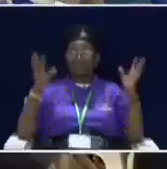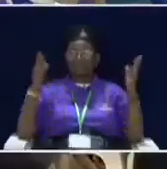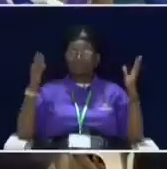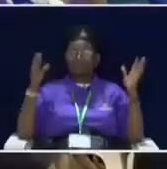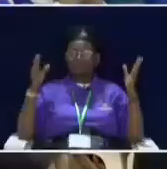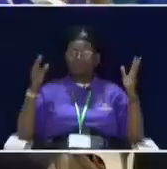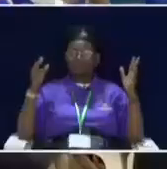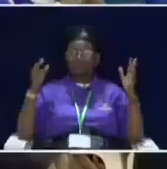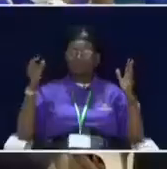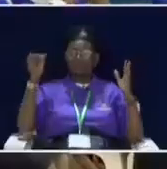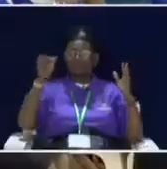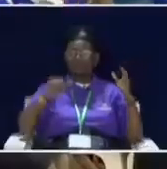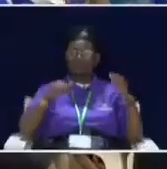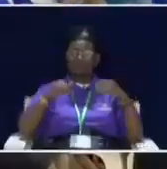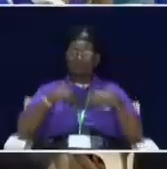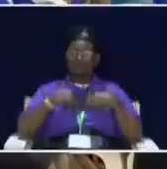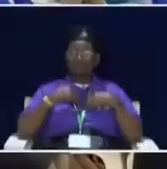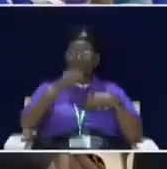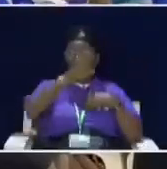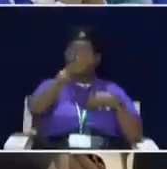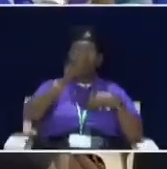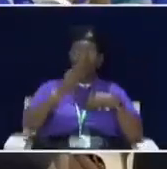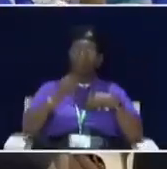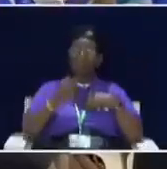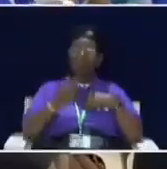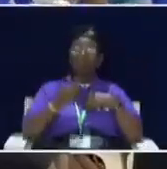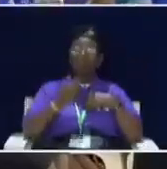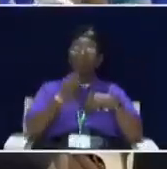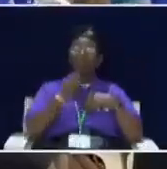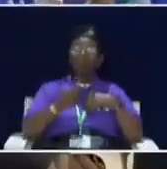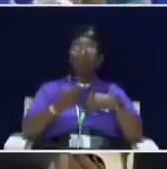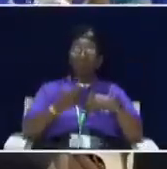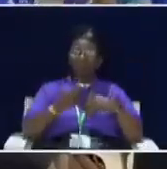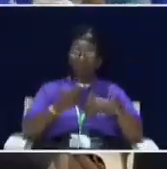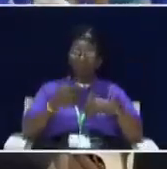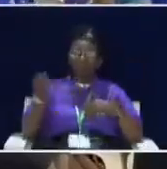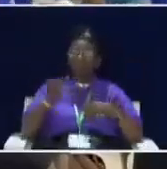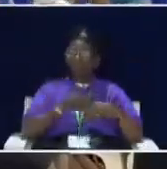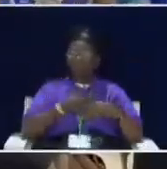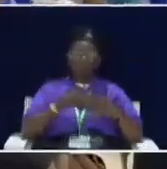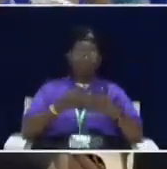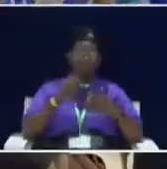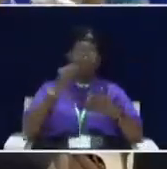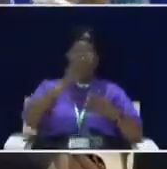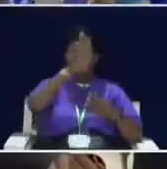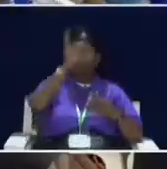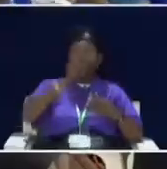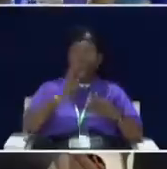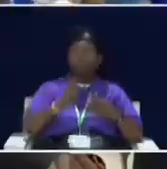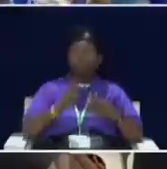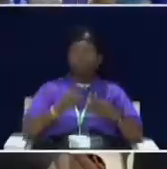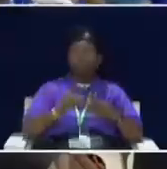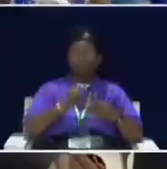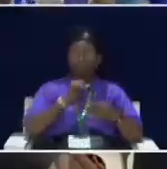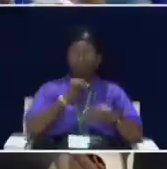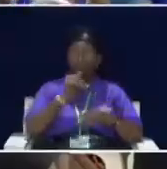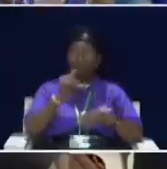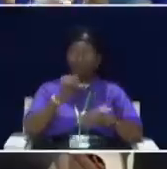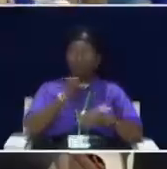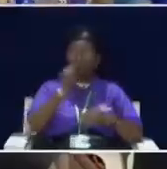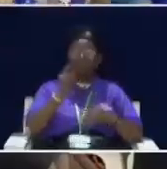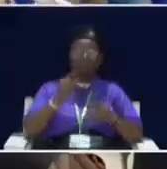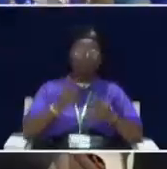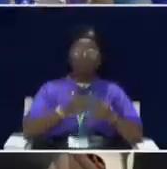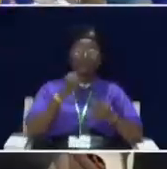They have never disappointed. Never, not once. Just